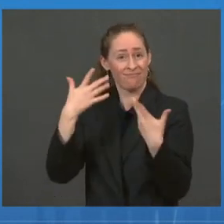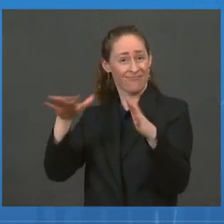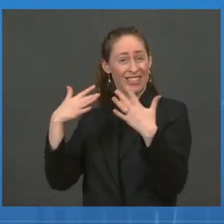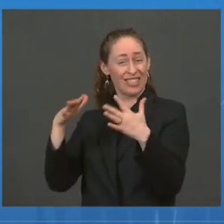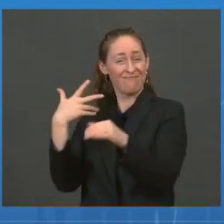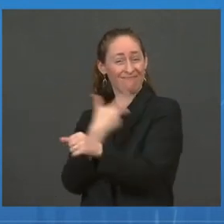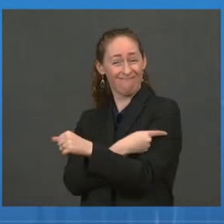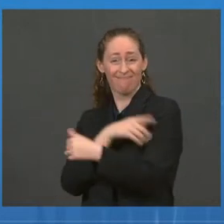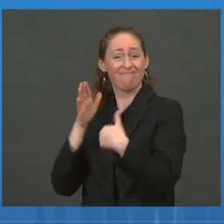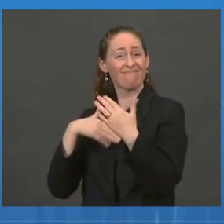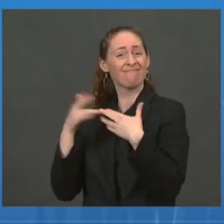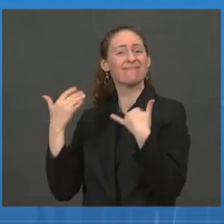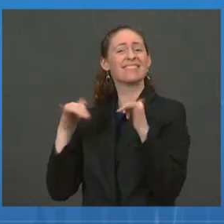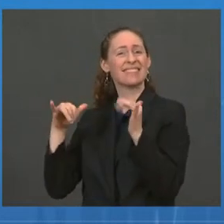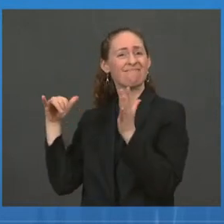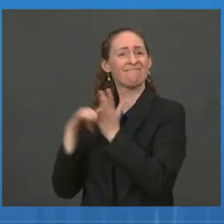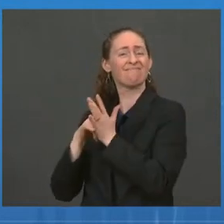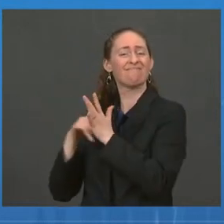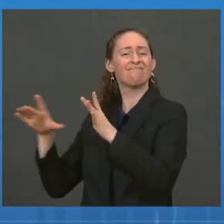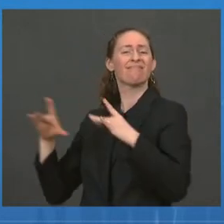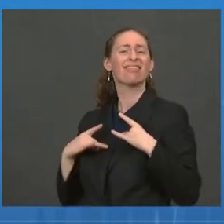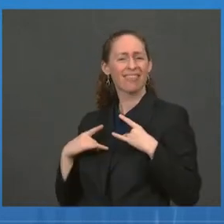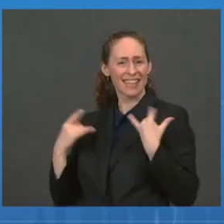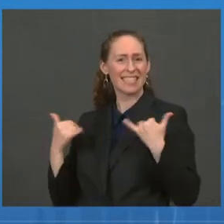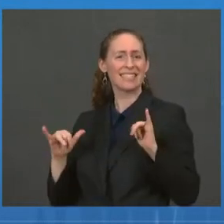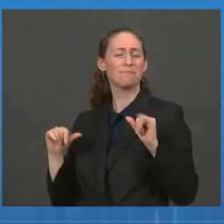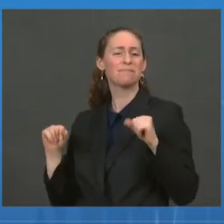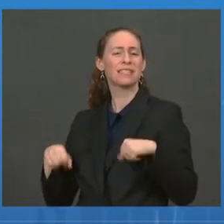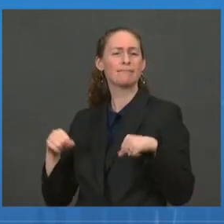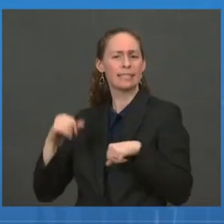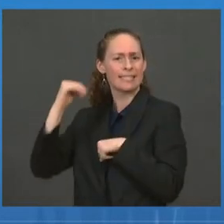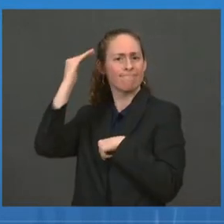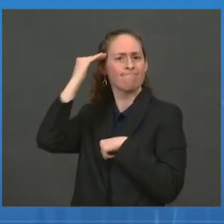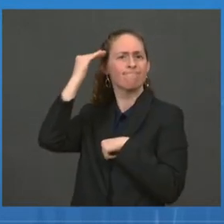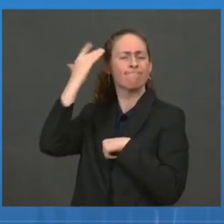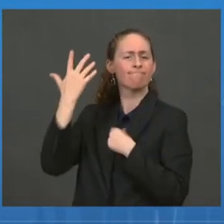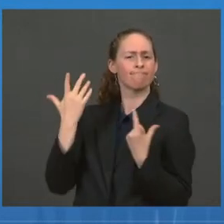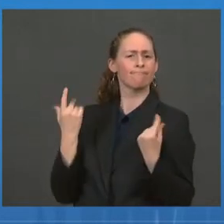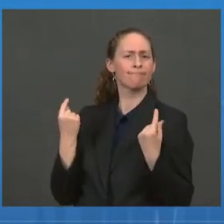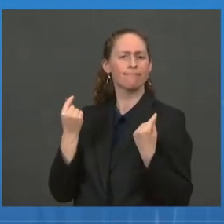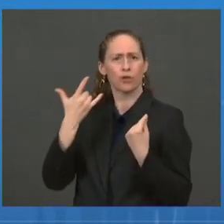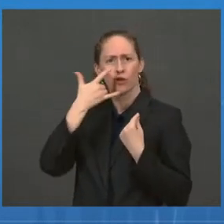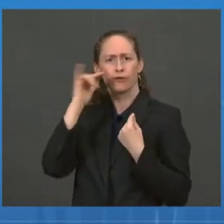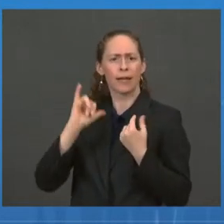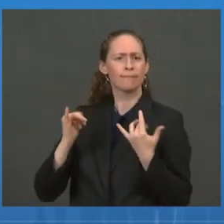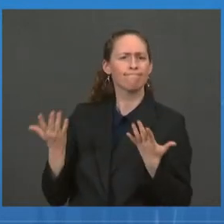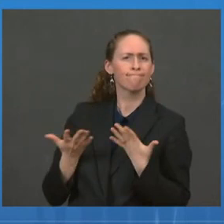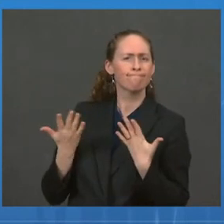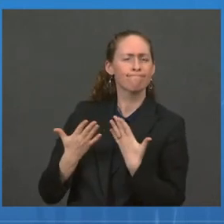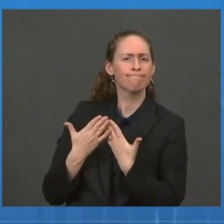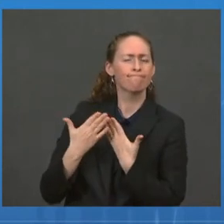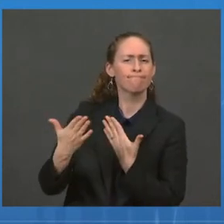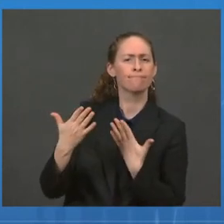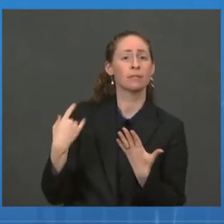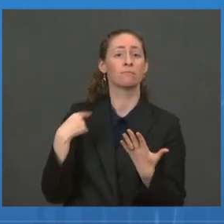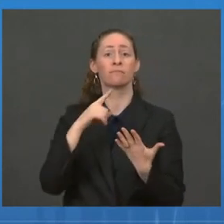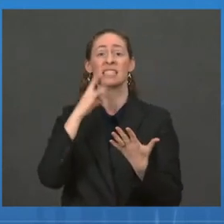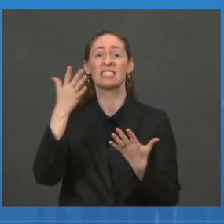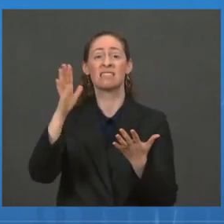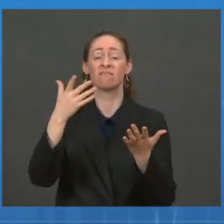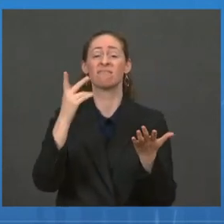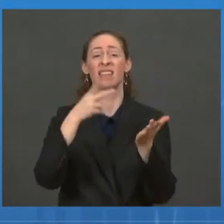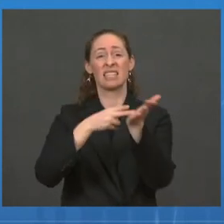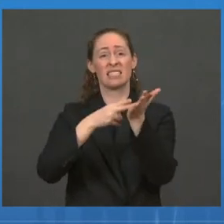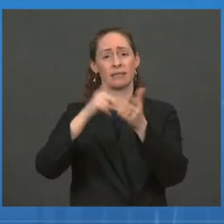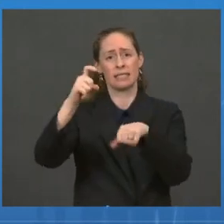four weeks possibly a bit sooner depending upon when the specimens by specimens i mean the virus